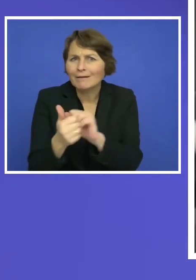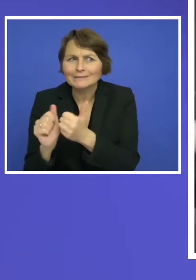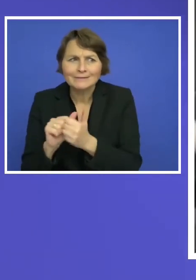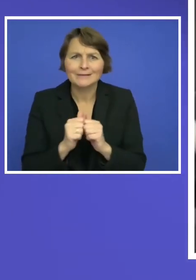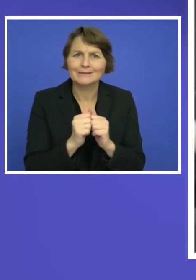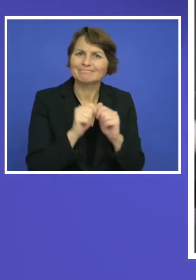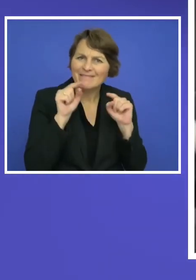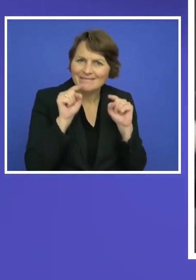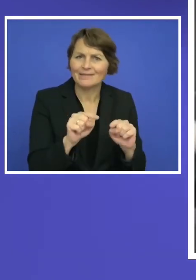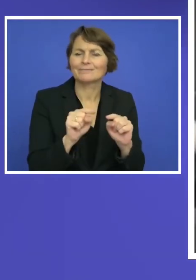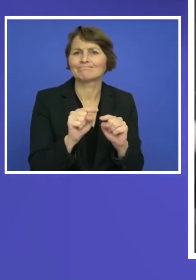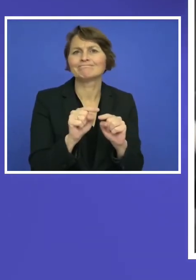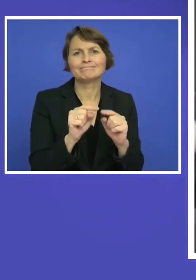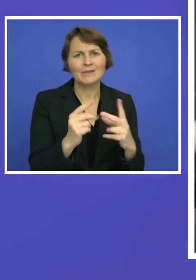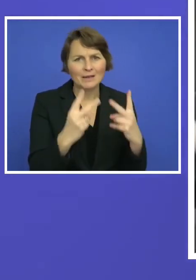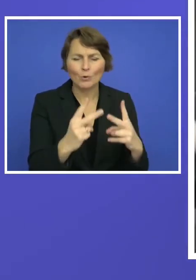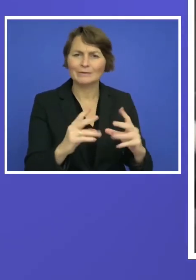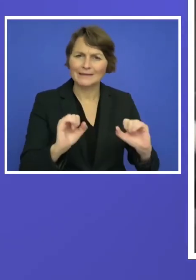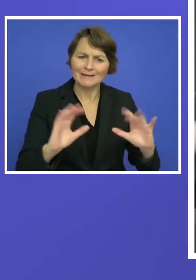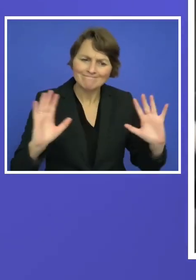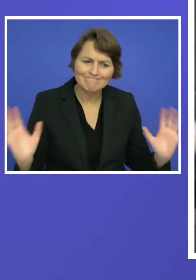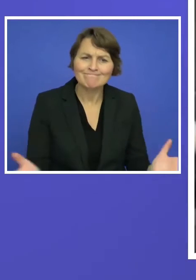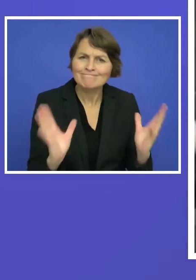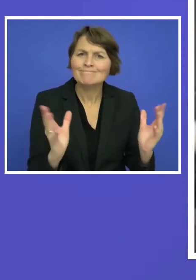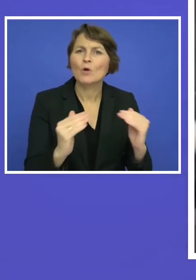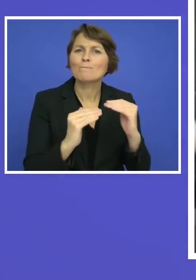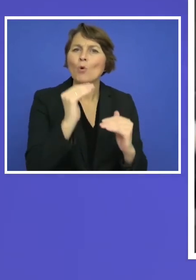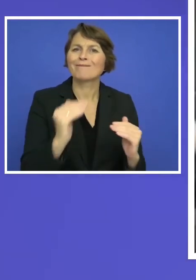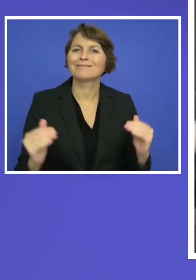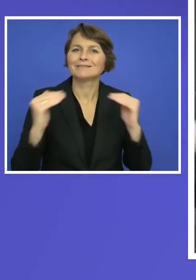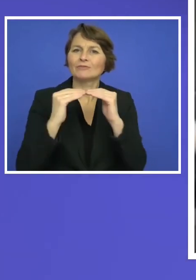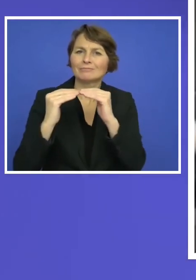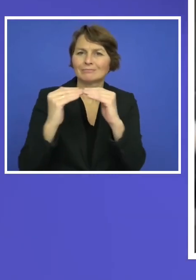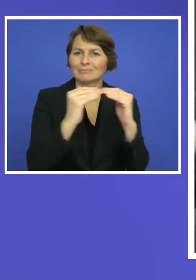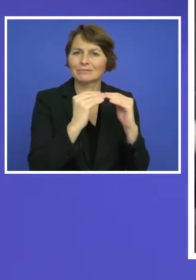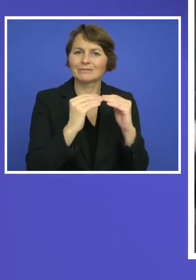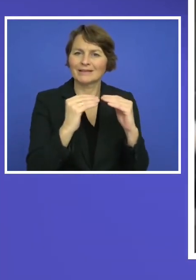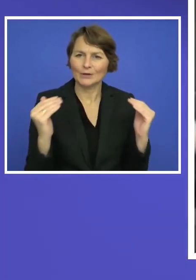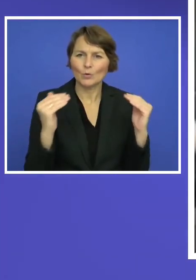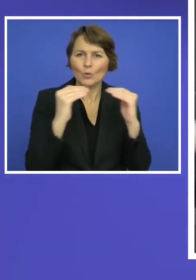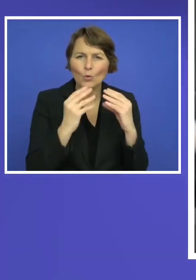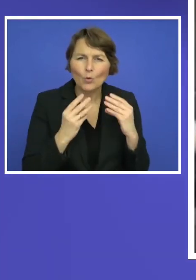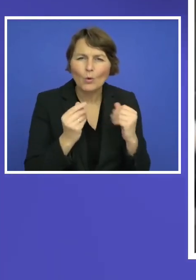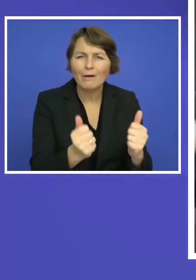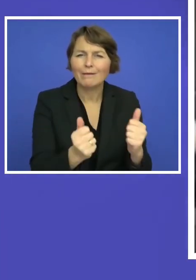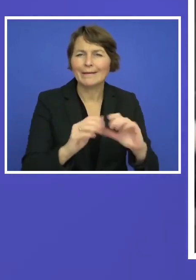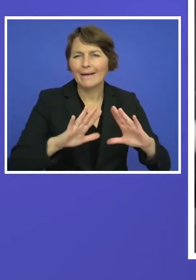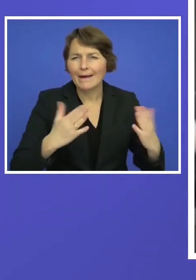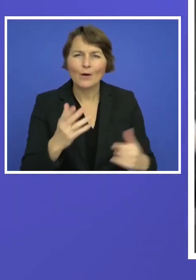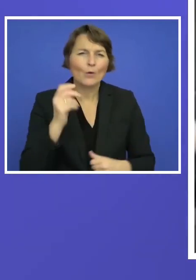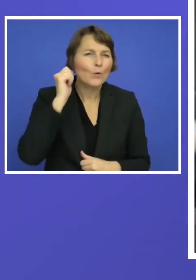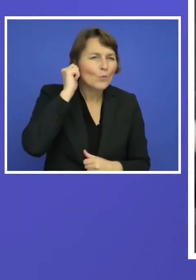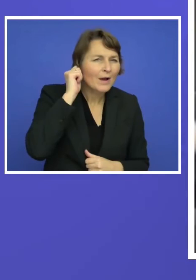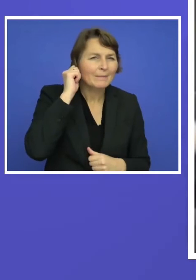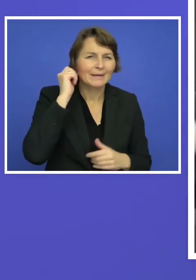the agenda of gender equality and women's leadership, and as well as the health agenda. And there is a lot of